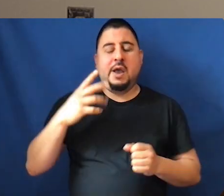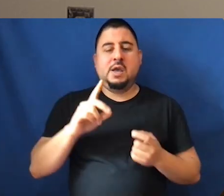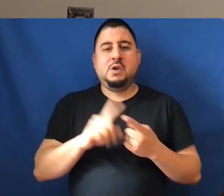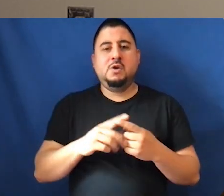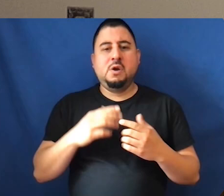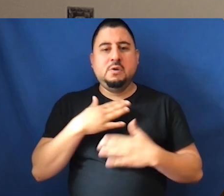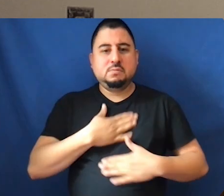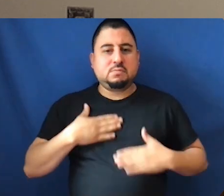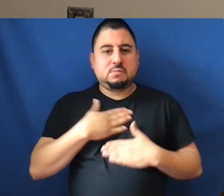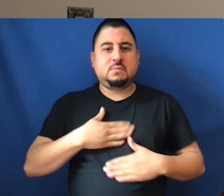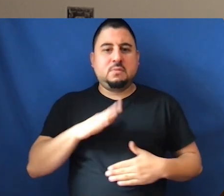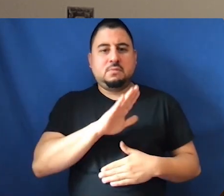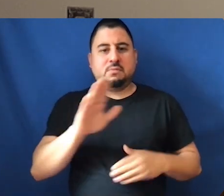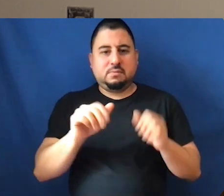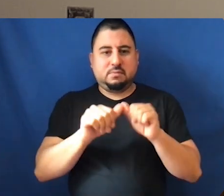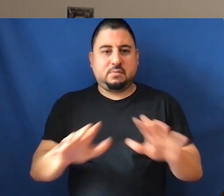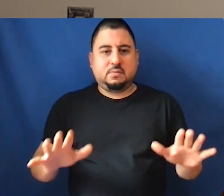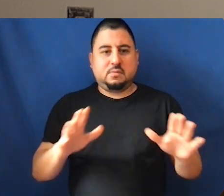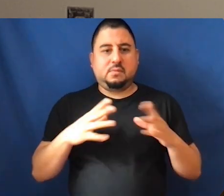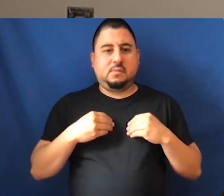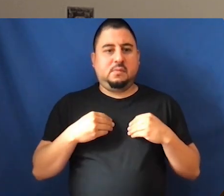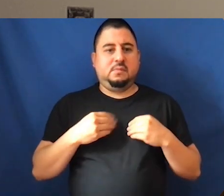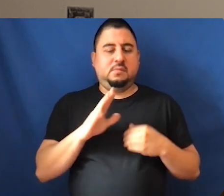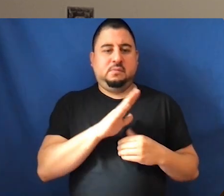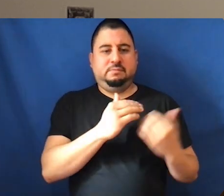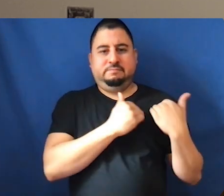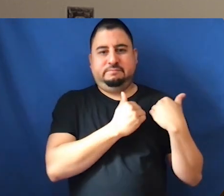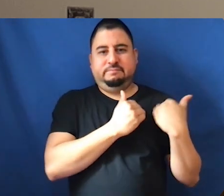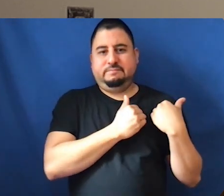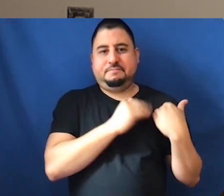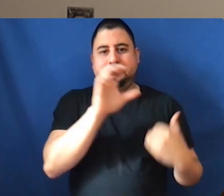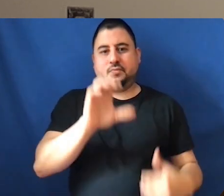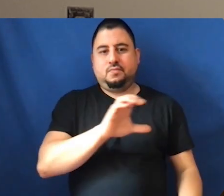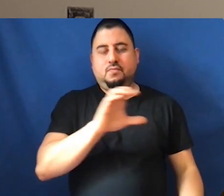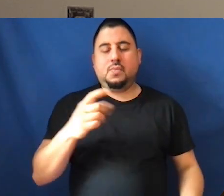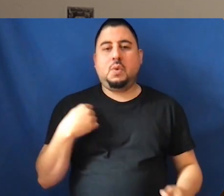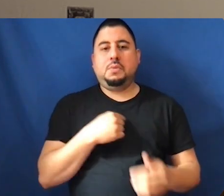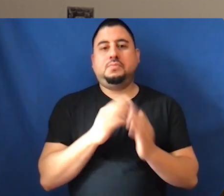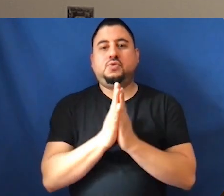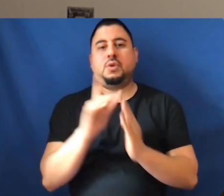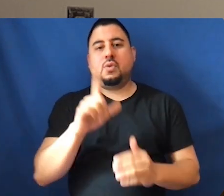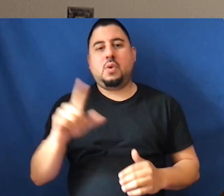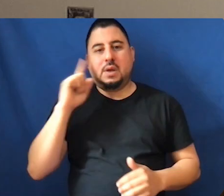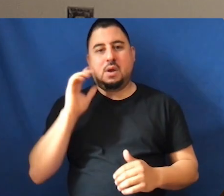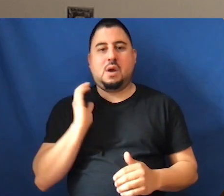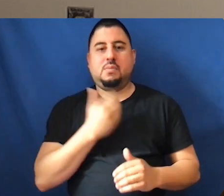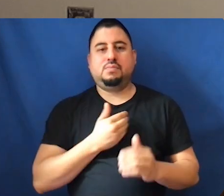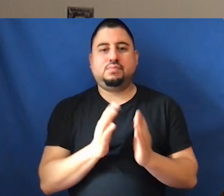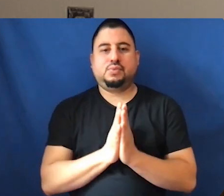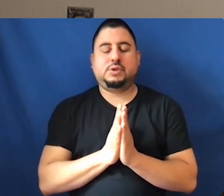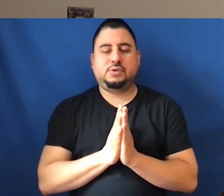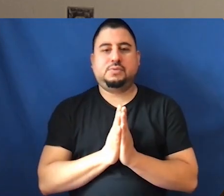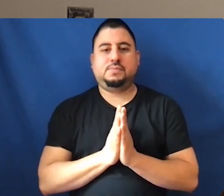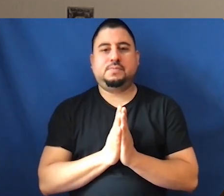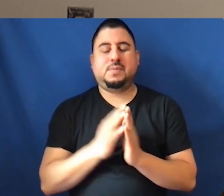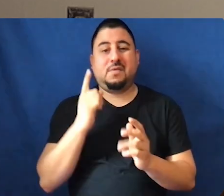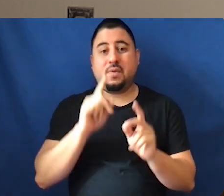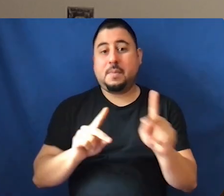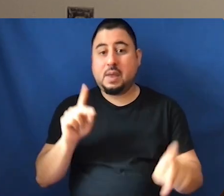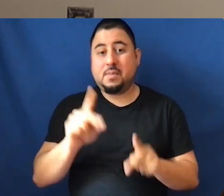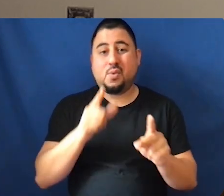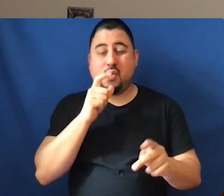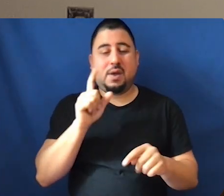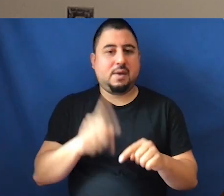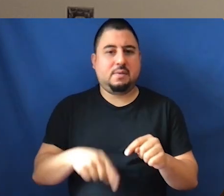their blessings and bear their crosses, let us pray to the Lord. Lord, hear our prayer. For those